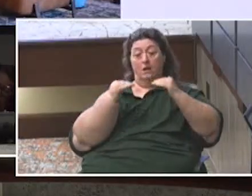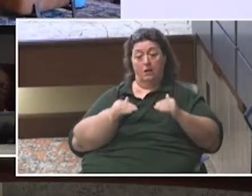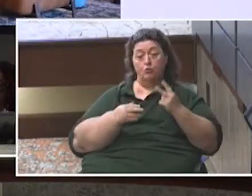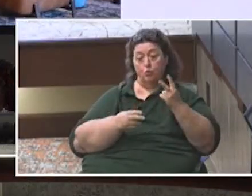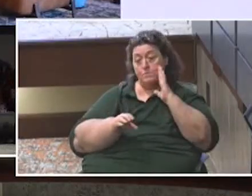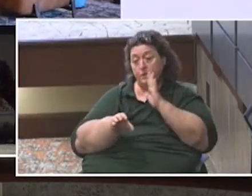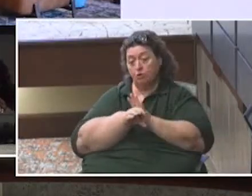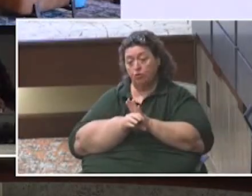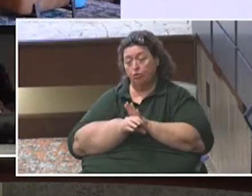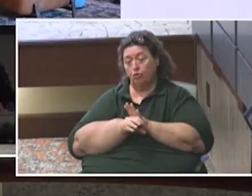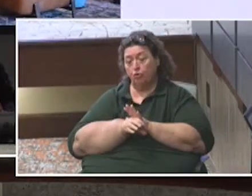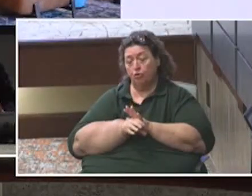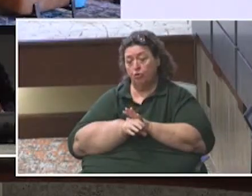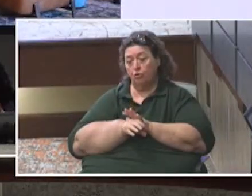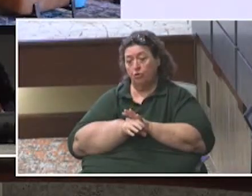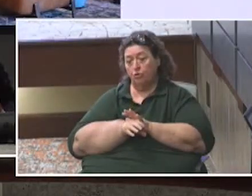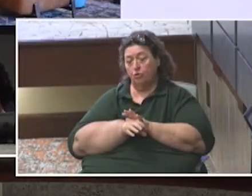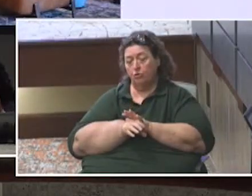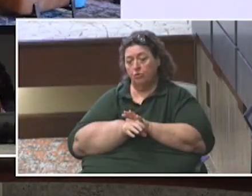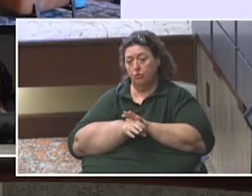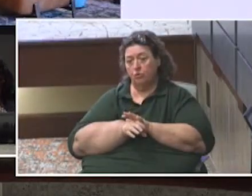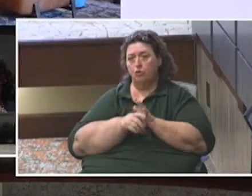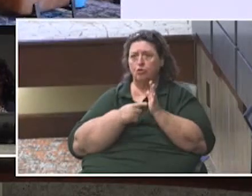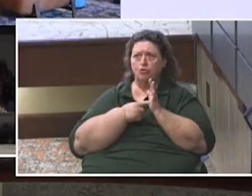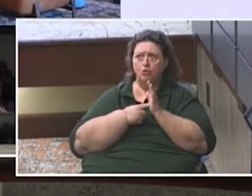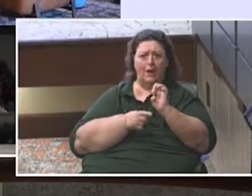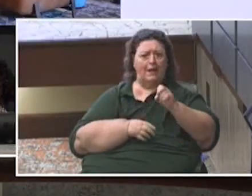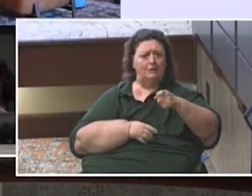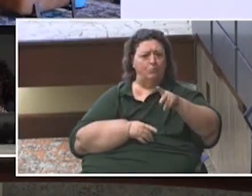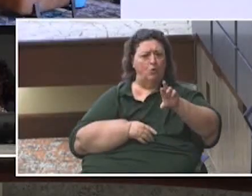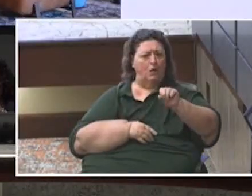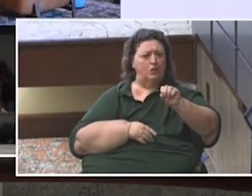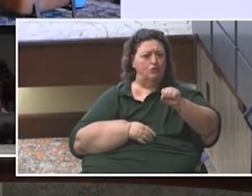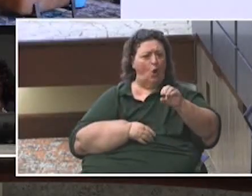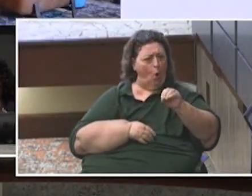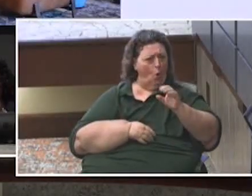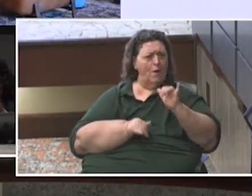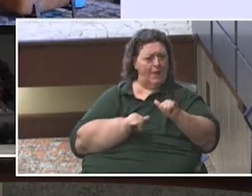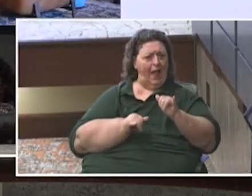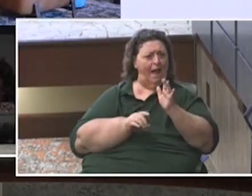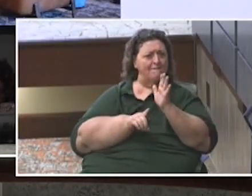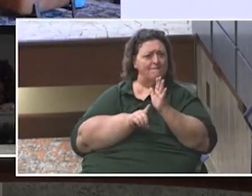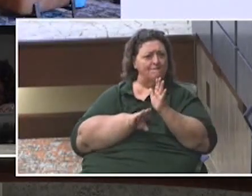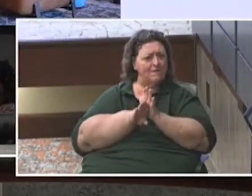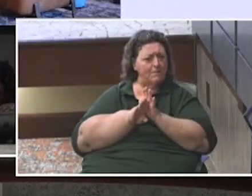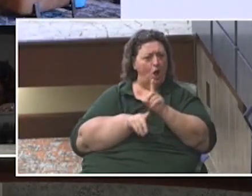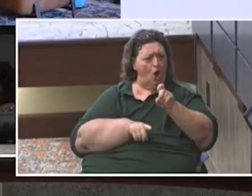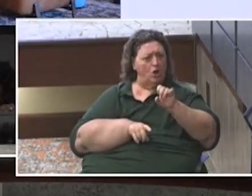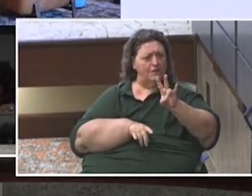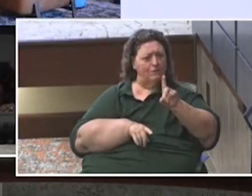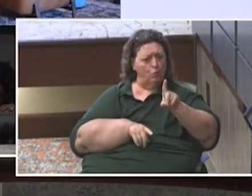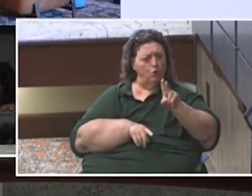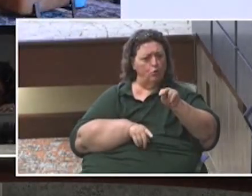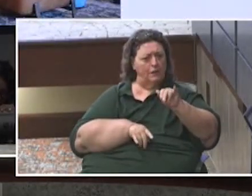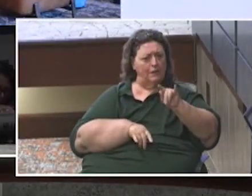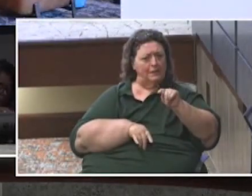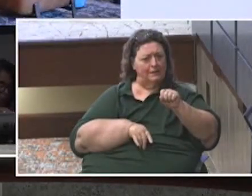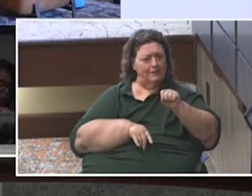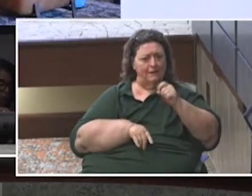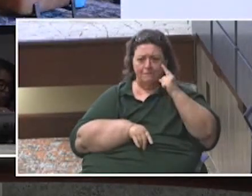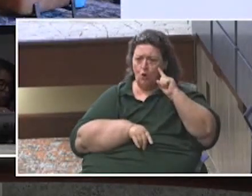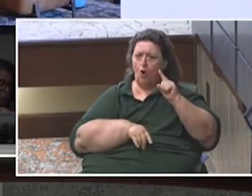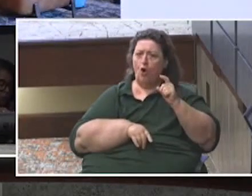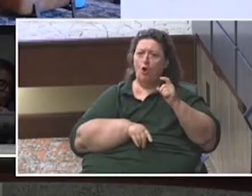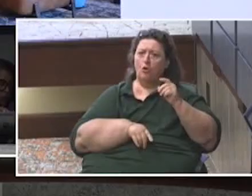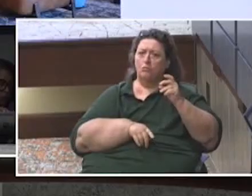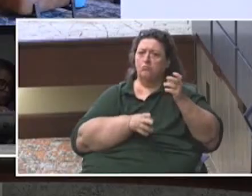pictures are of Expresso Rutland, which is the development of 171 units of transitional